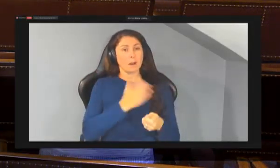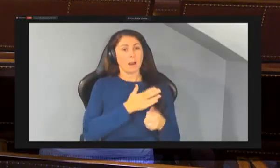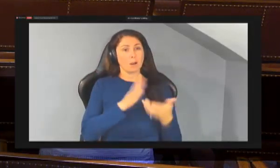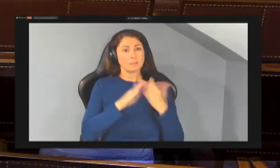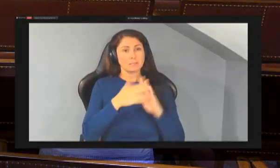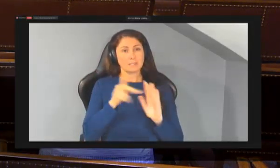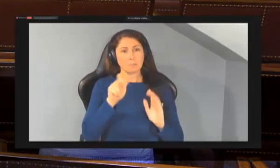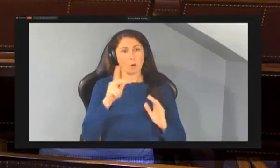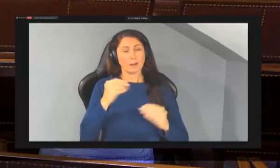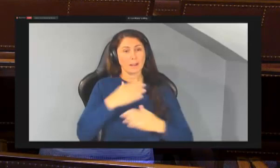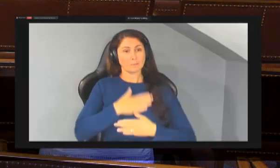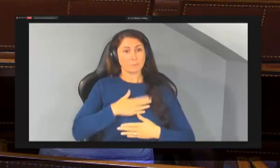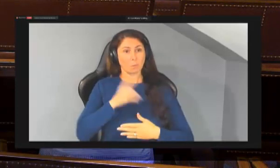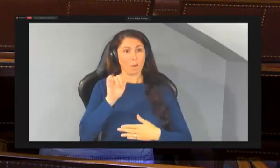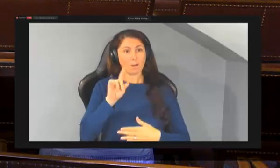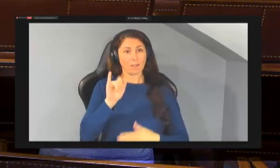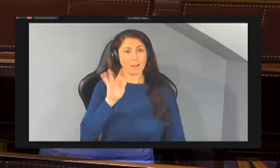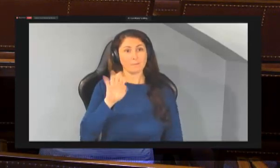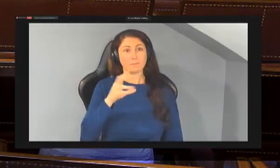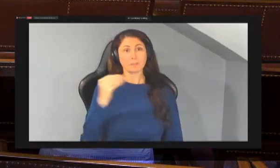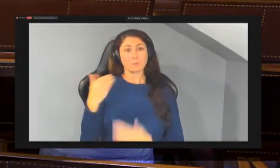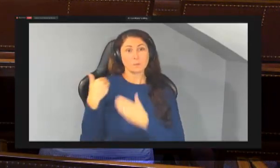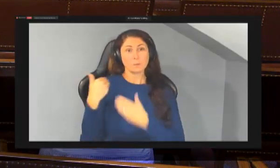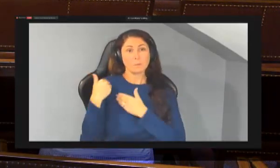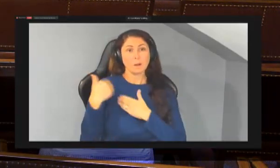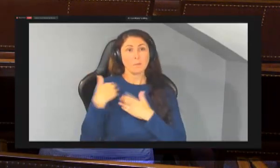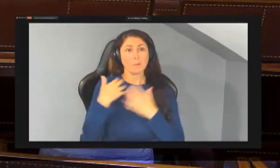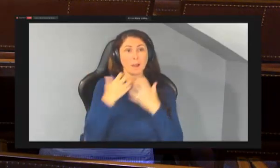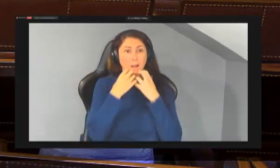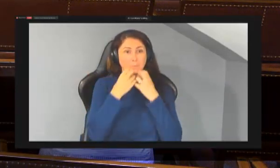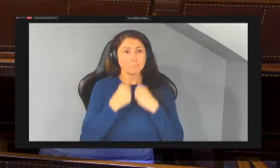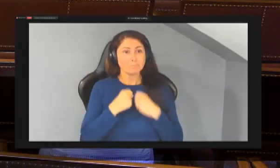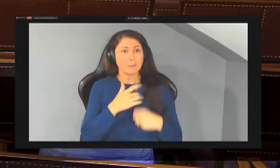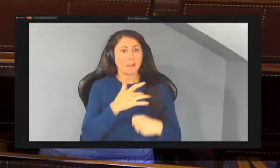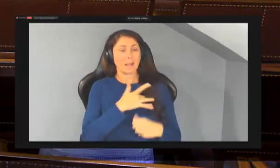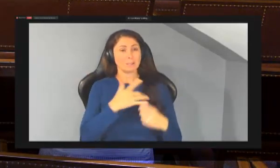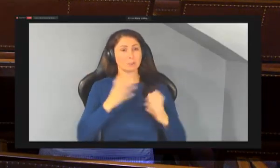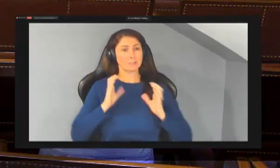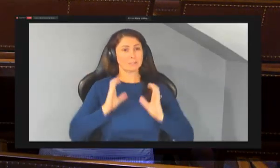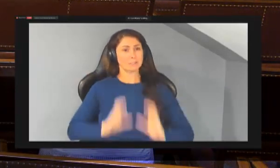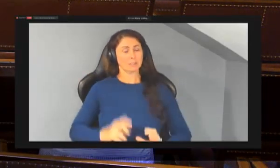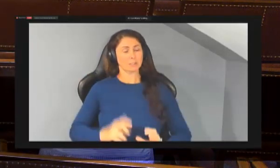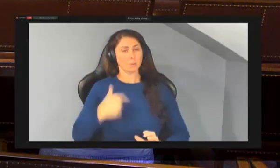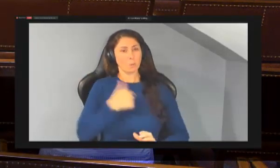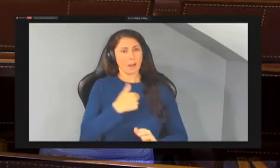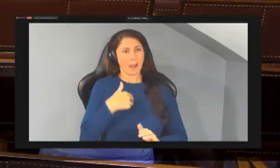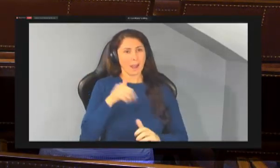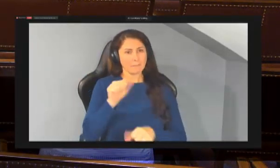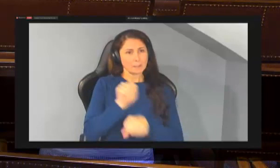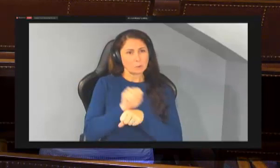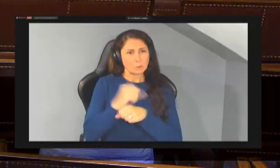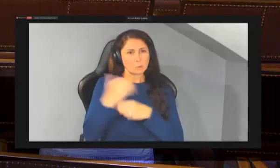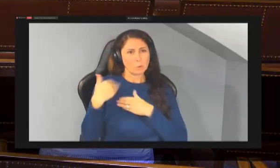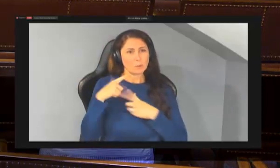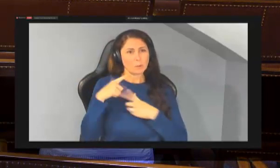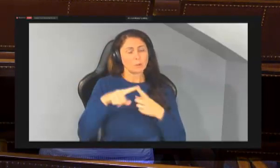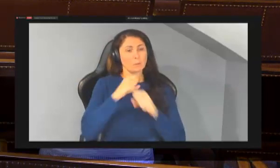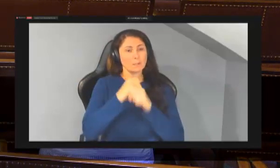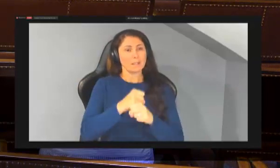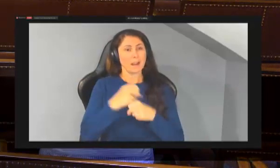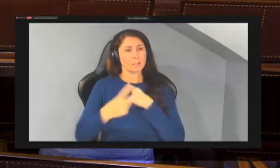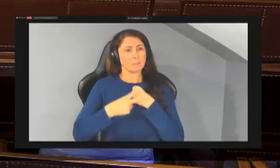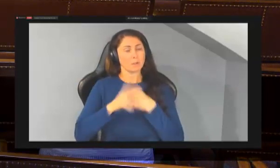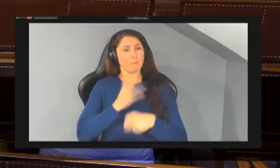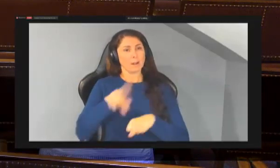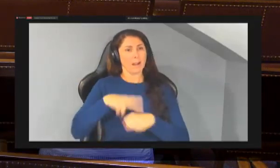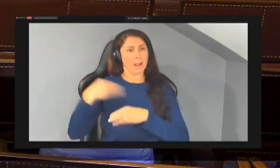wildlife. As responsible and compassionate citizens, we have a duty to protect and preserve our natural heritage for future